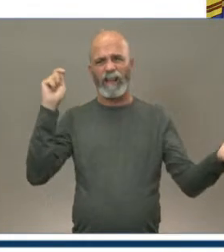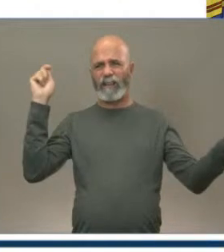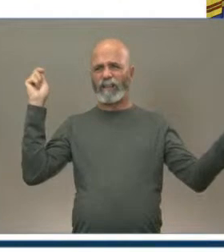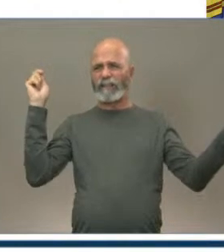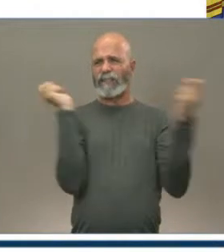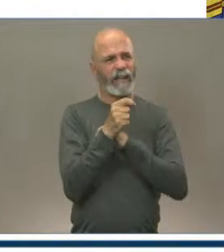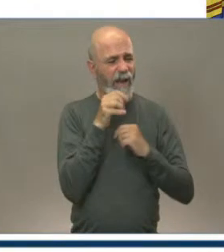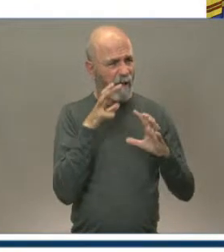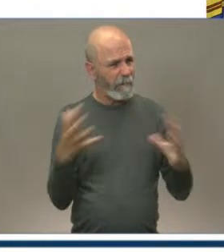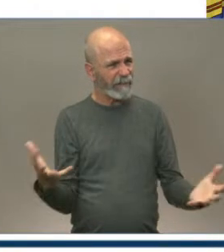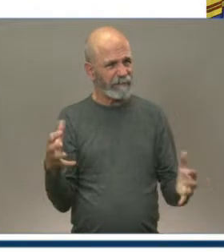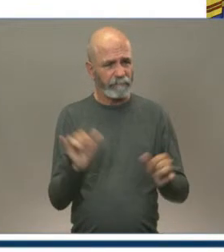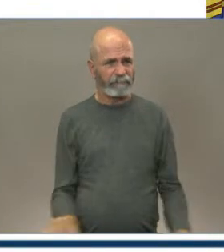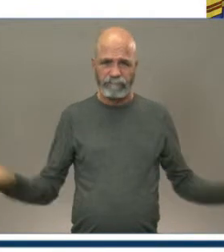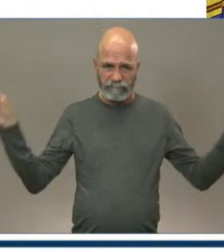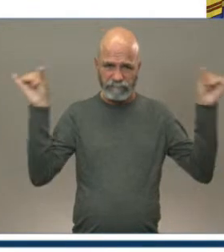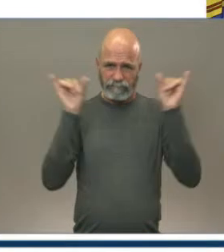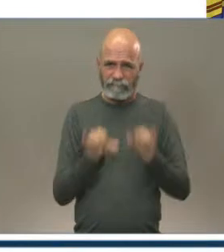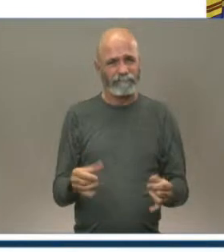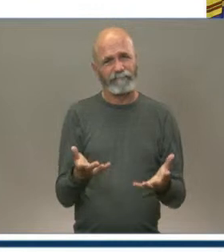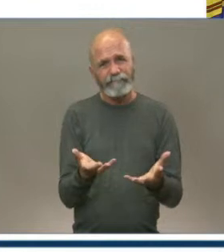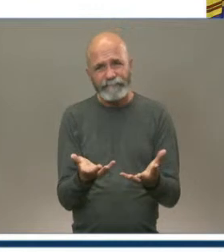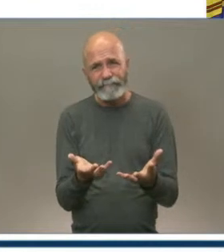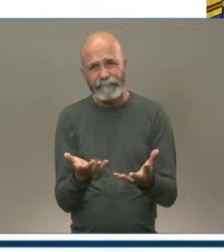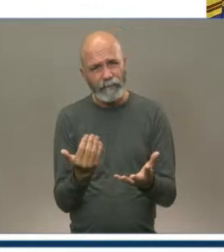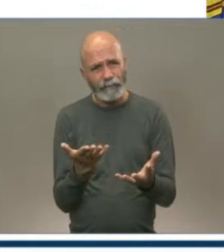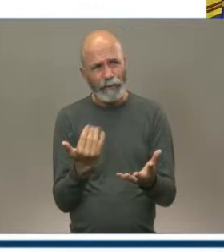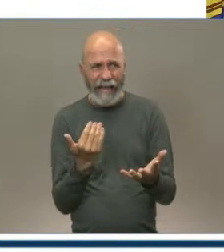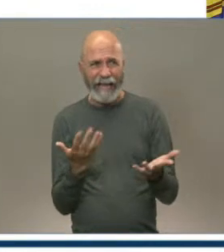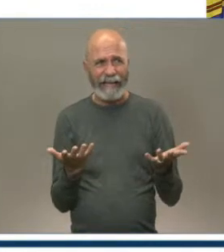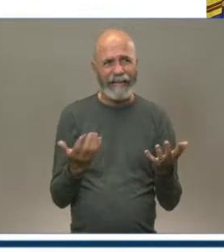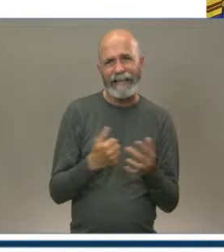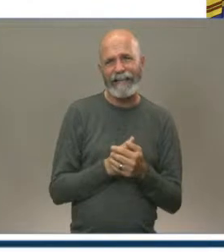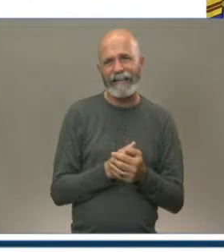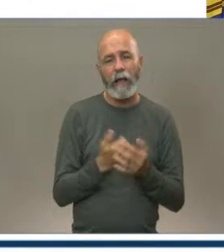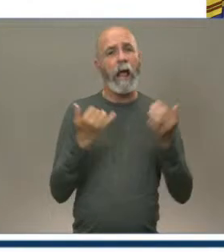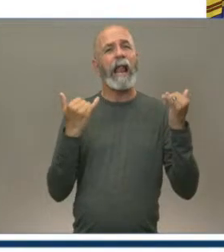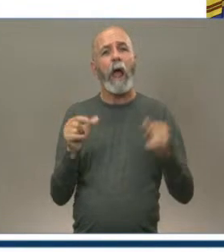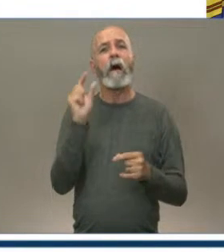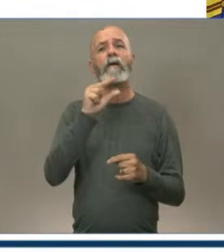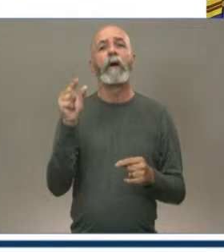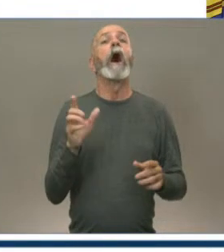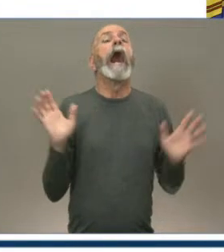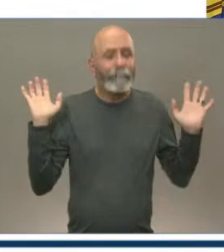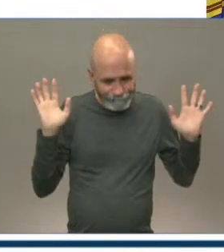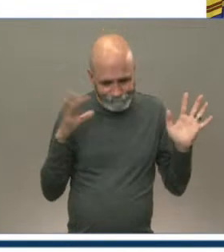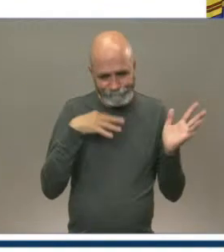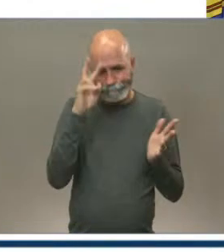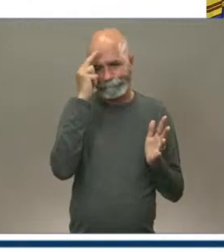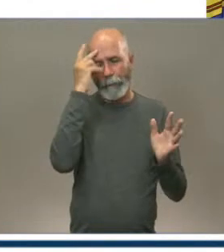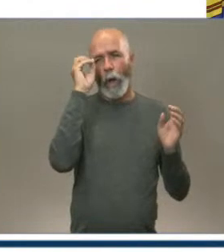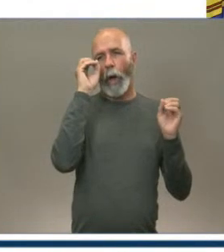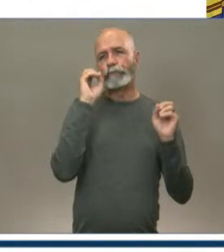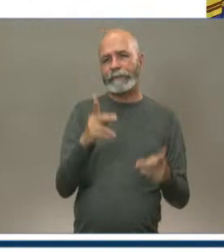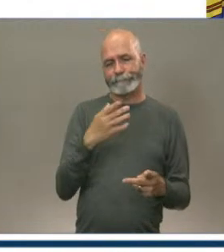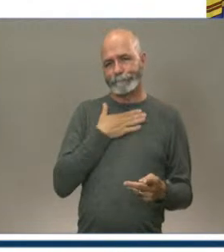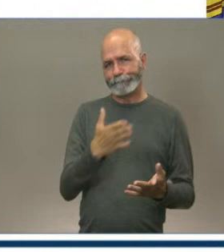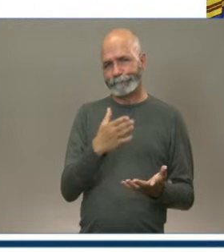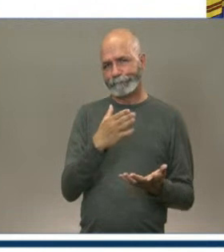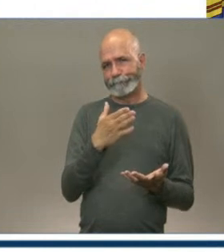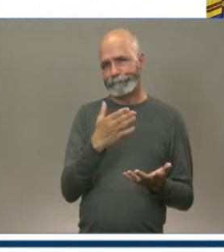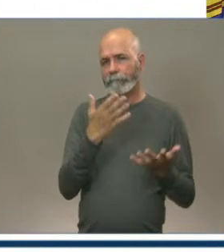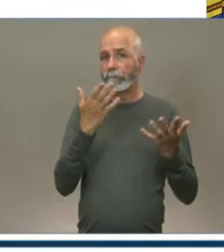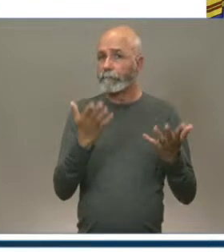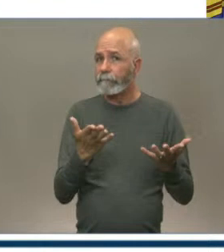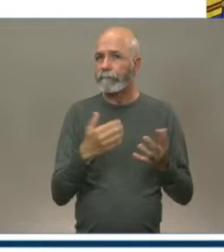it. So what about now has caused the government to shift its position on that? And I wonder if you could also talk about